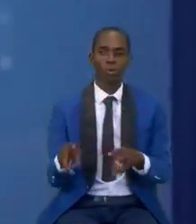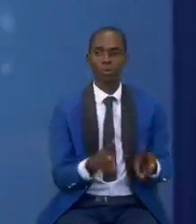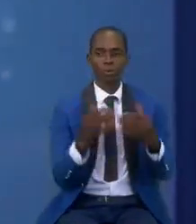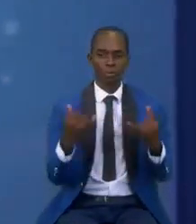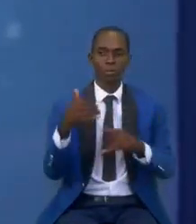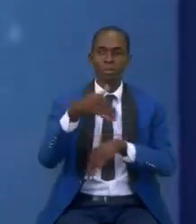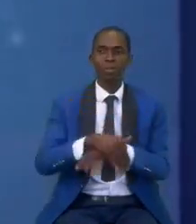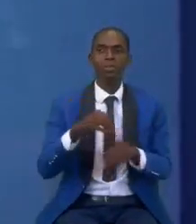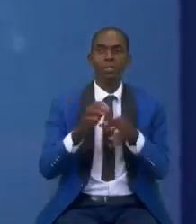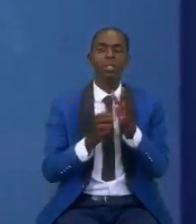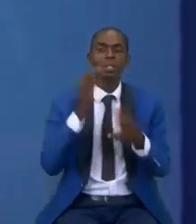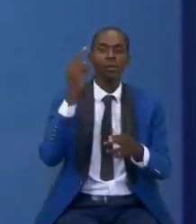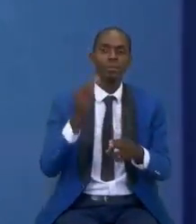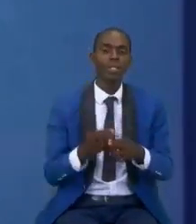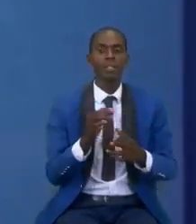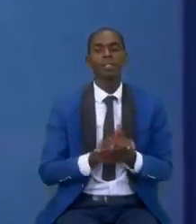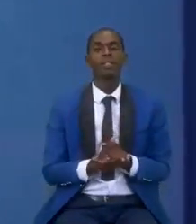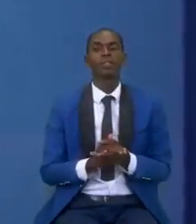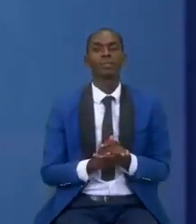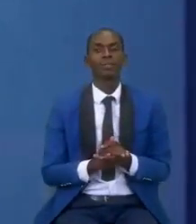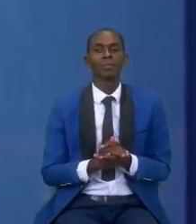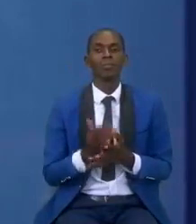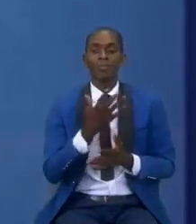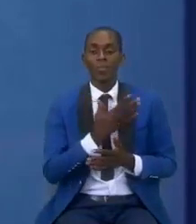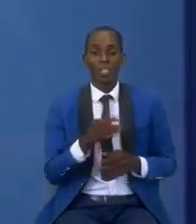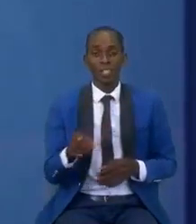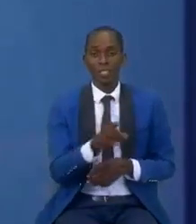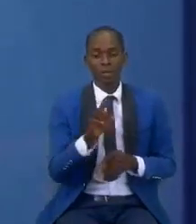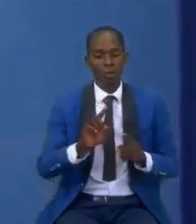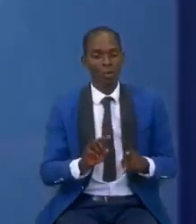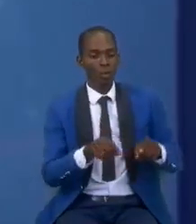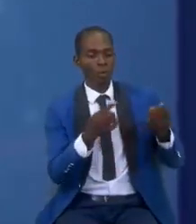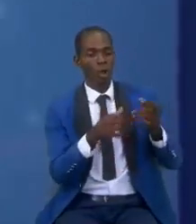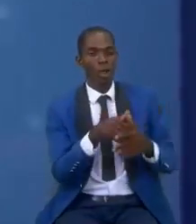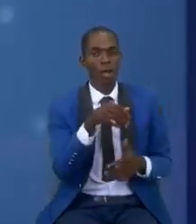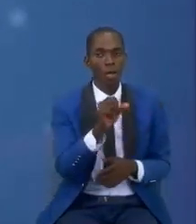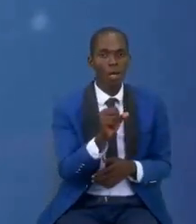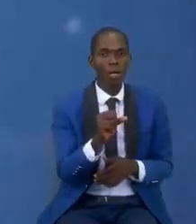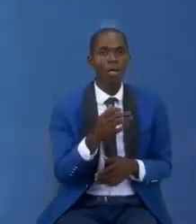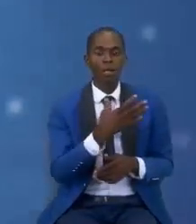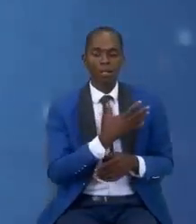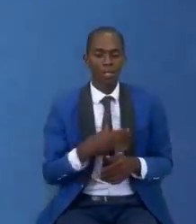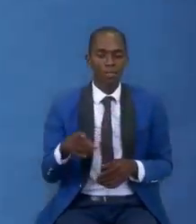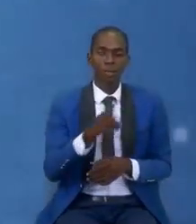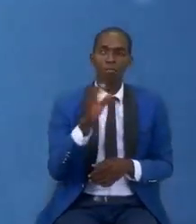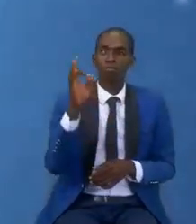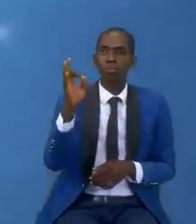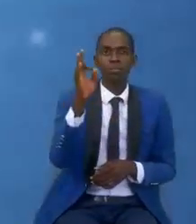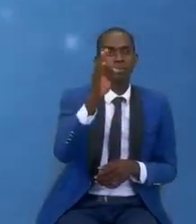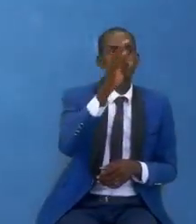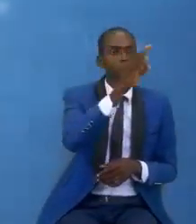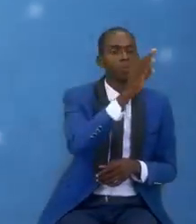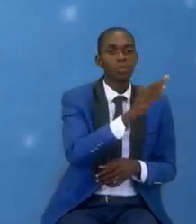went forth and they preached everywhere, the Lord walking